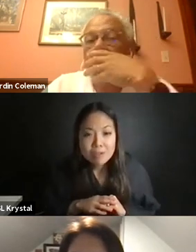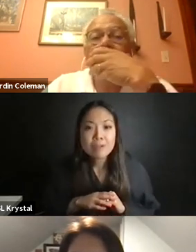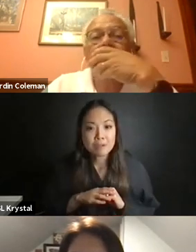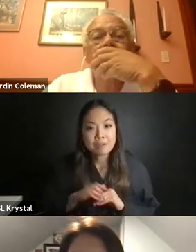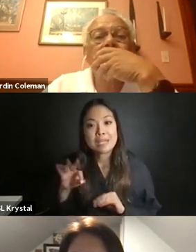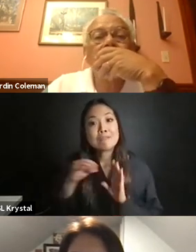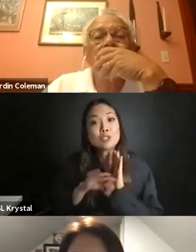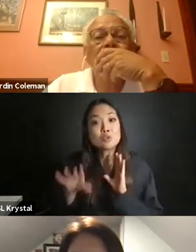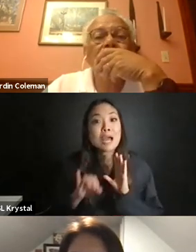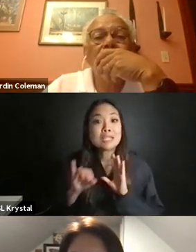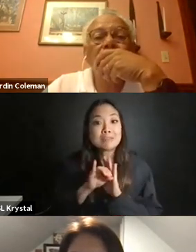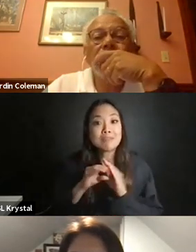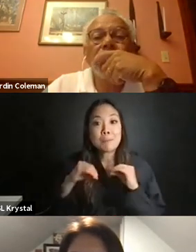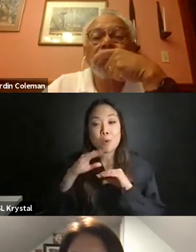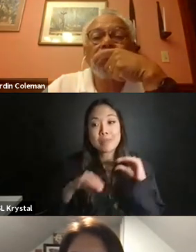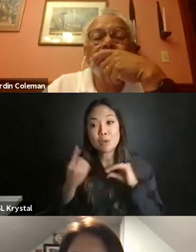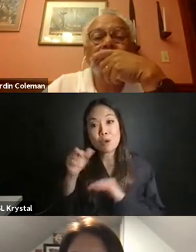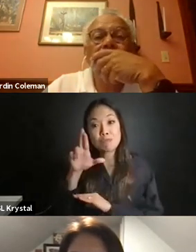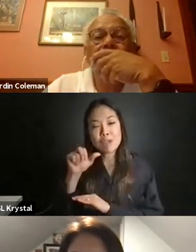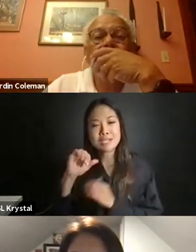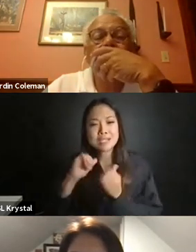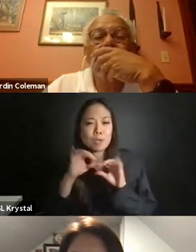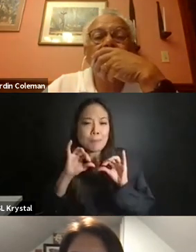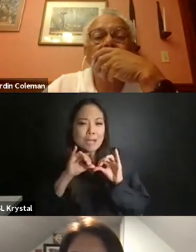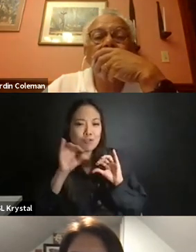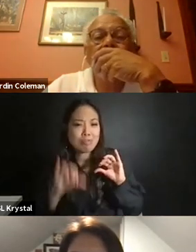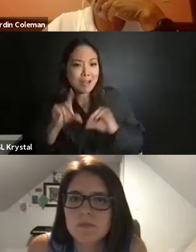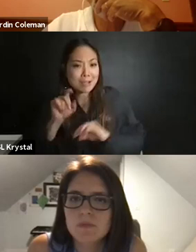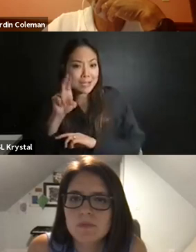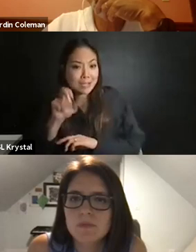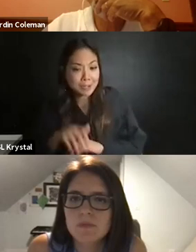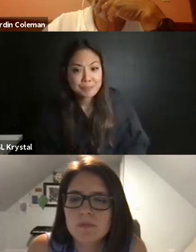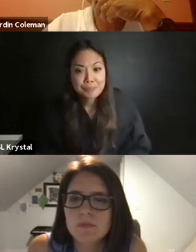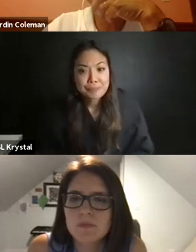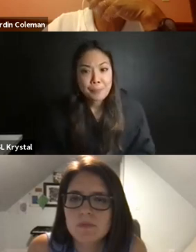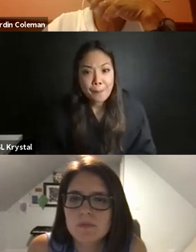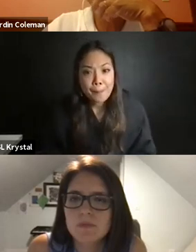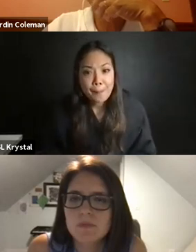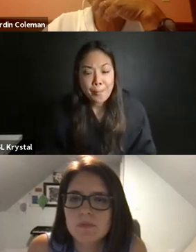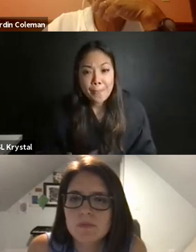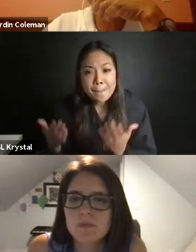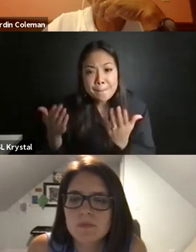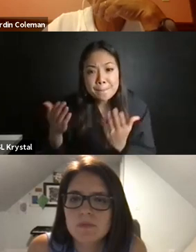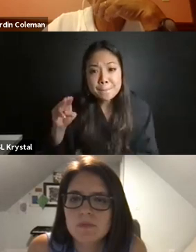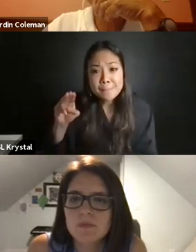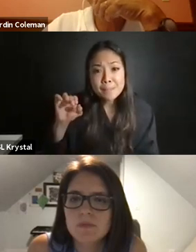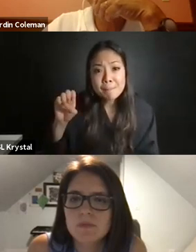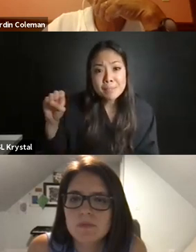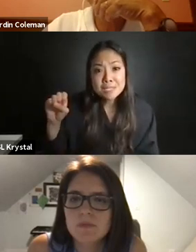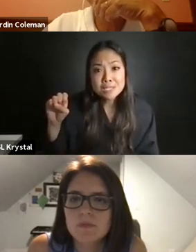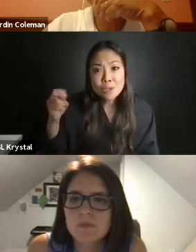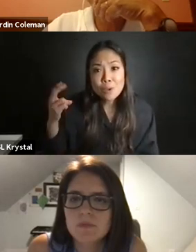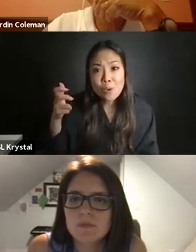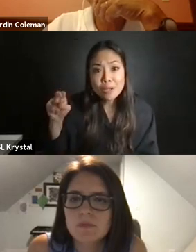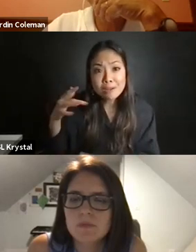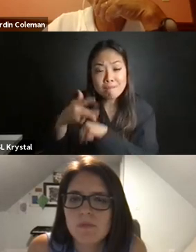student identifies with more than one race is ms hogan um available i know that she was on hand to talk a